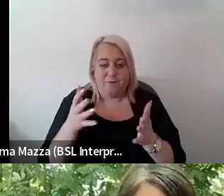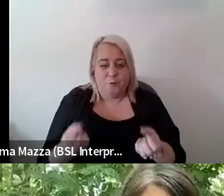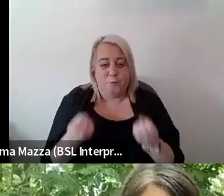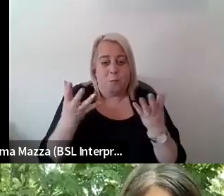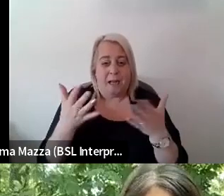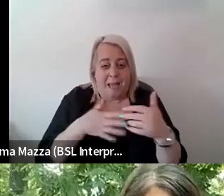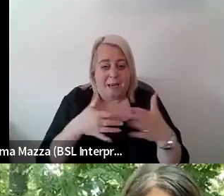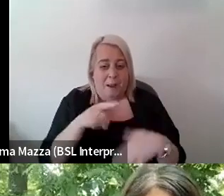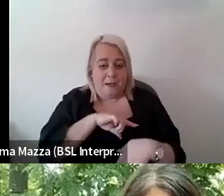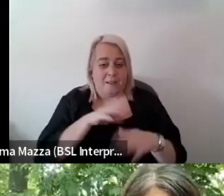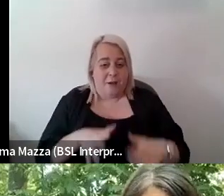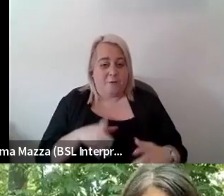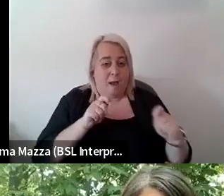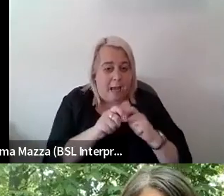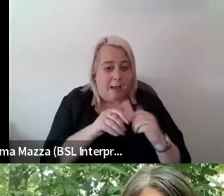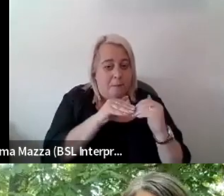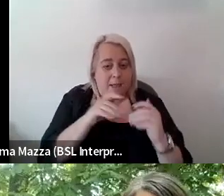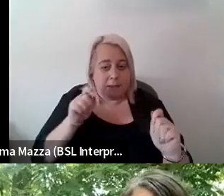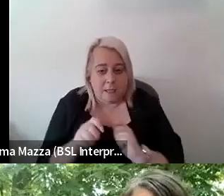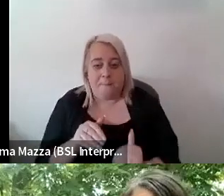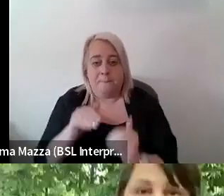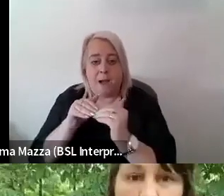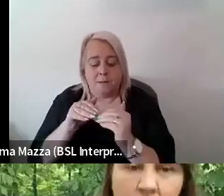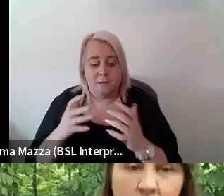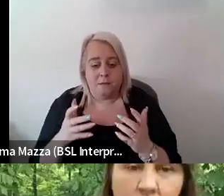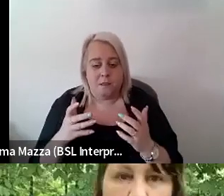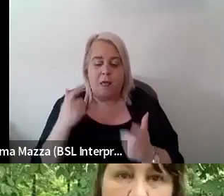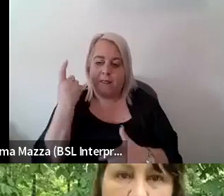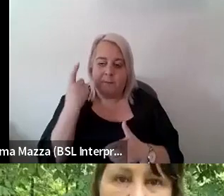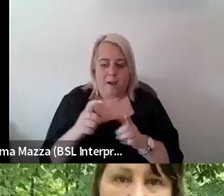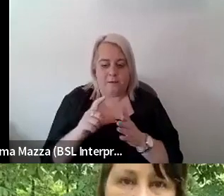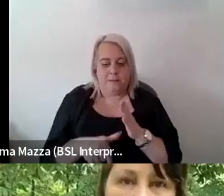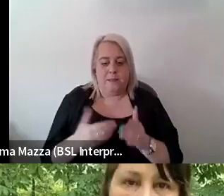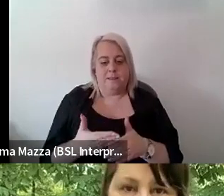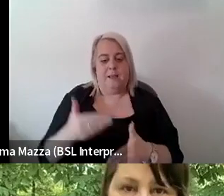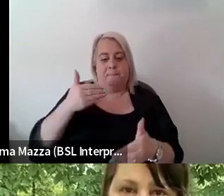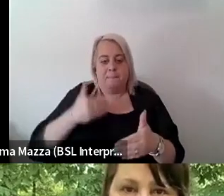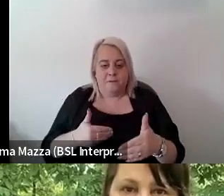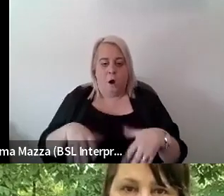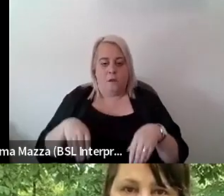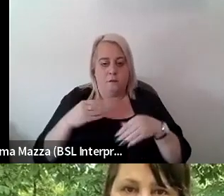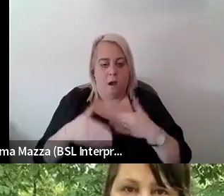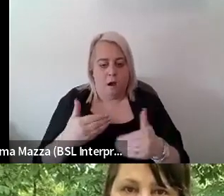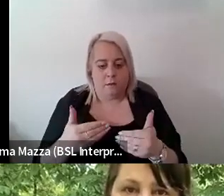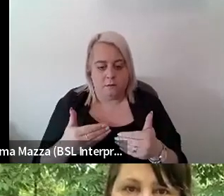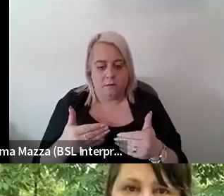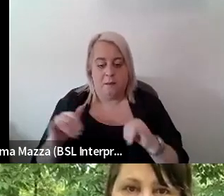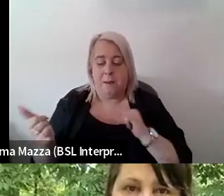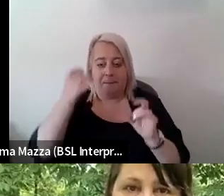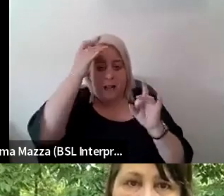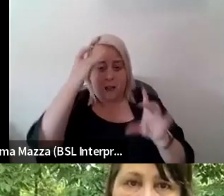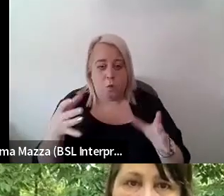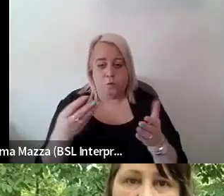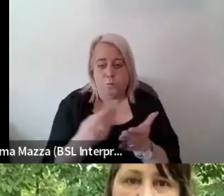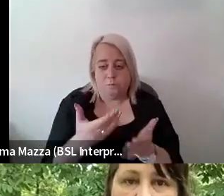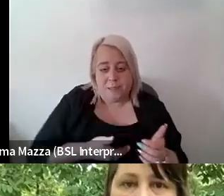to compliance or bad branding reputation or loss of business, or